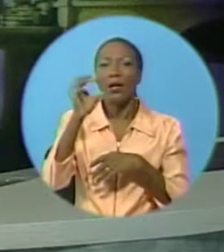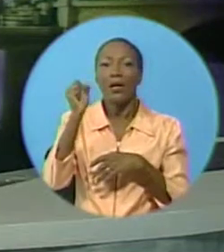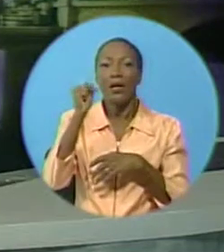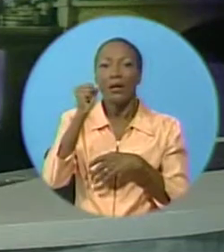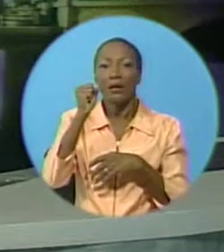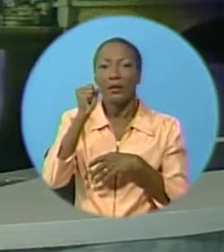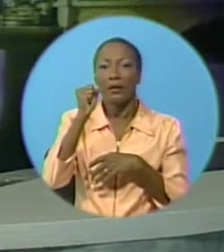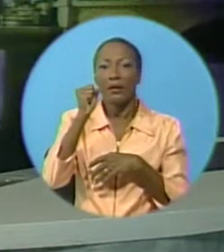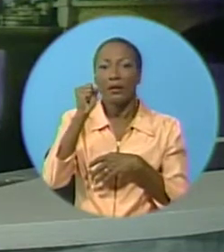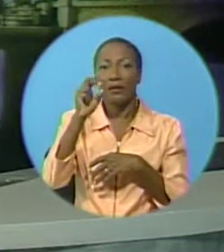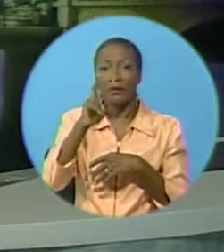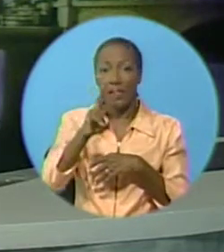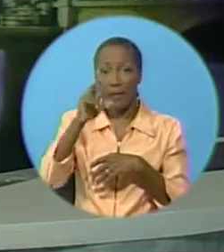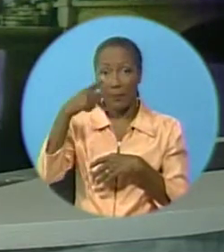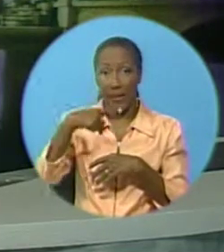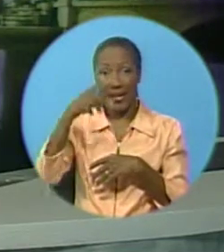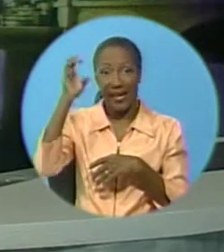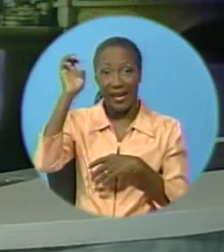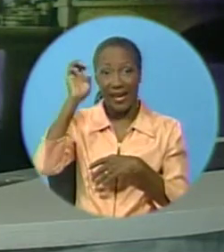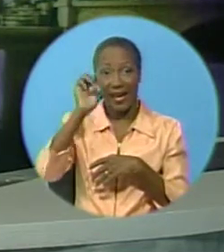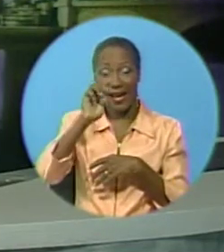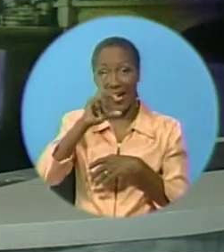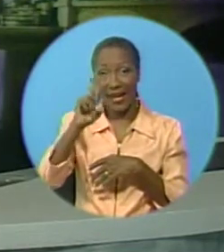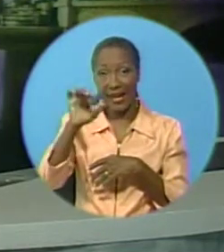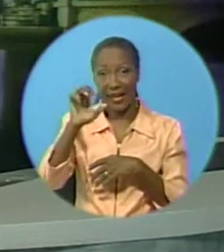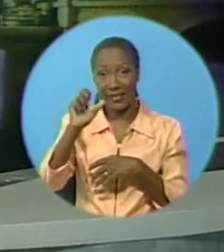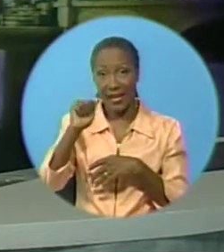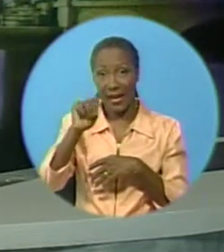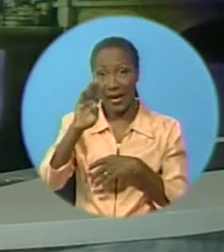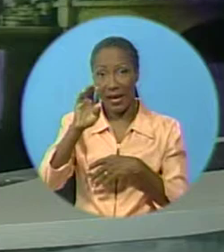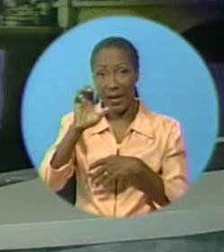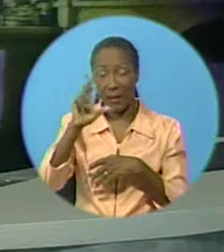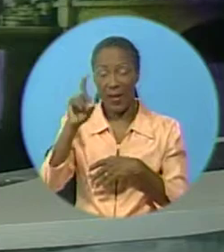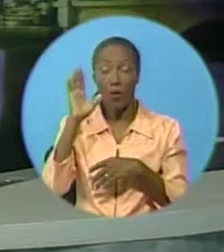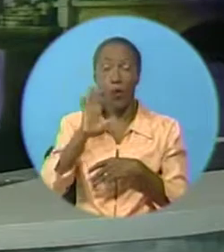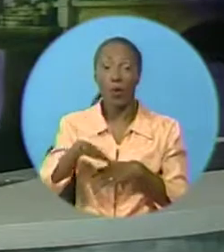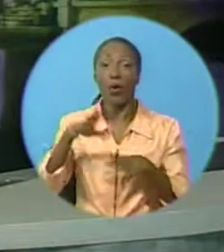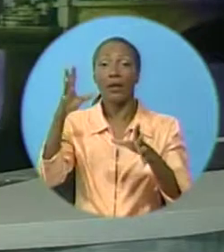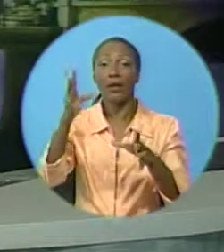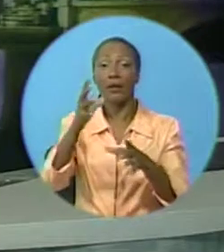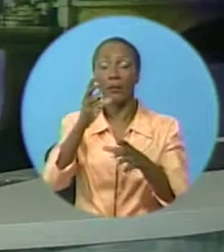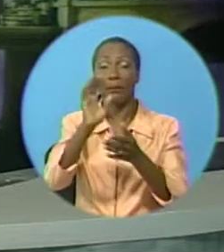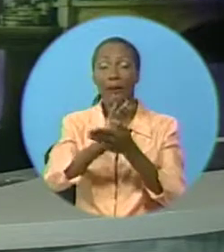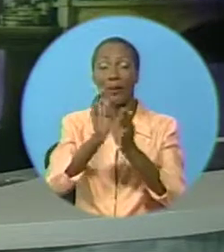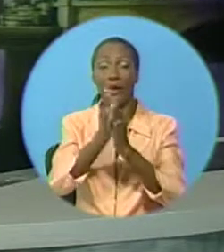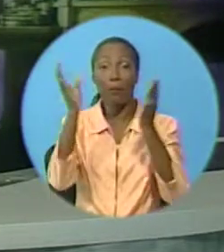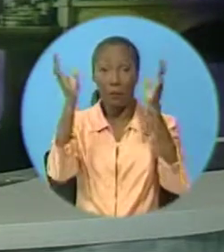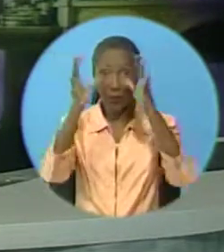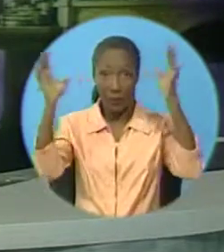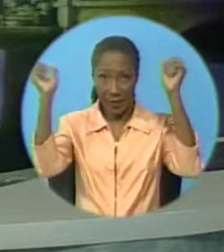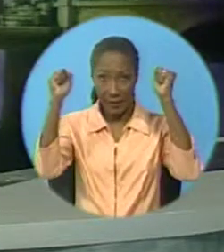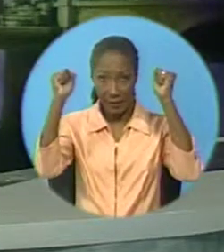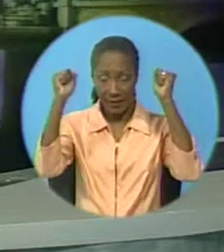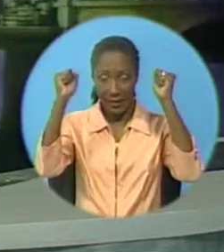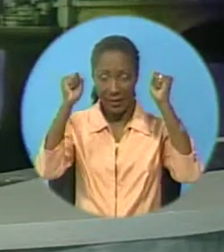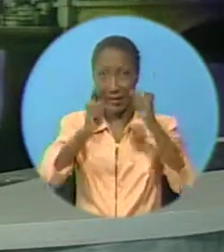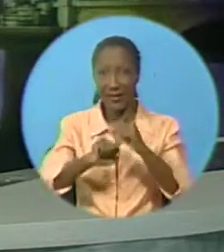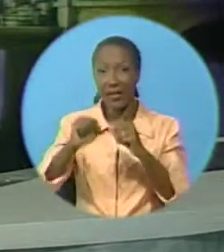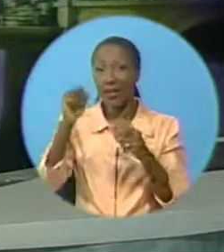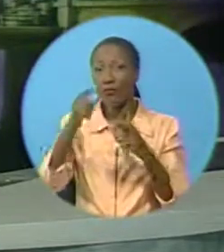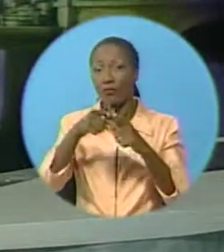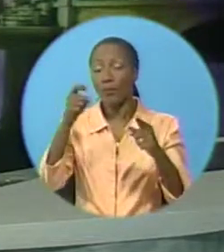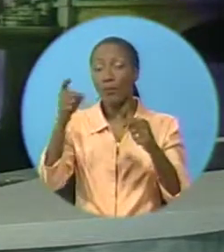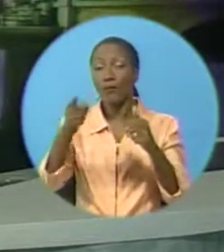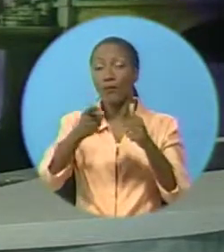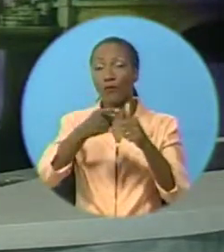Eddie Abed, will take up the president's position from the first week of January, while Ms. Shuffler will continue to serve as